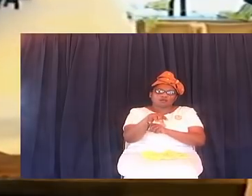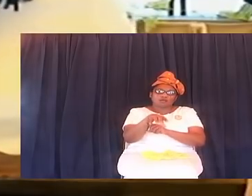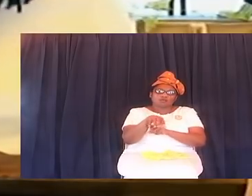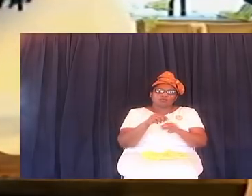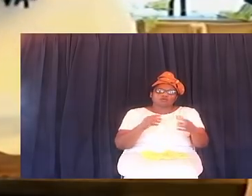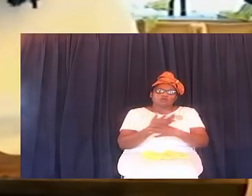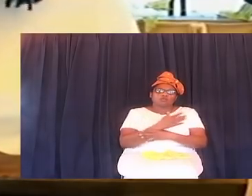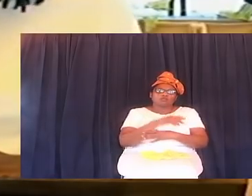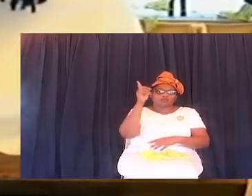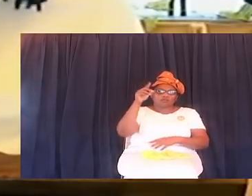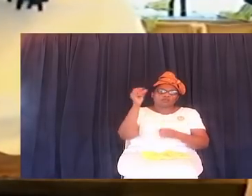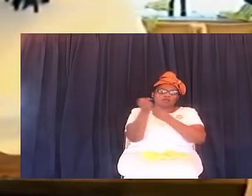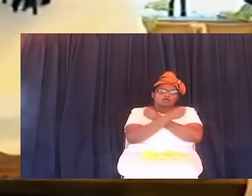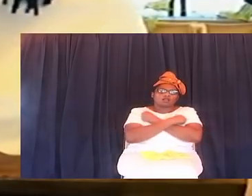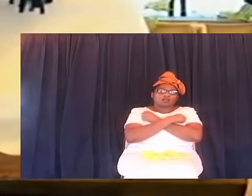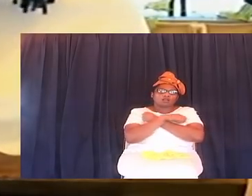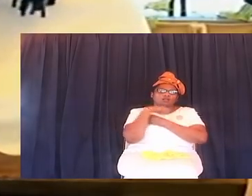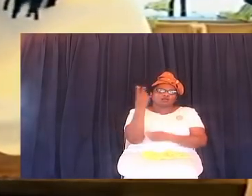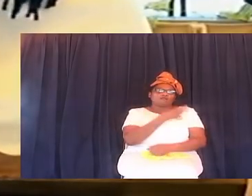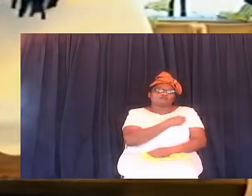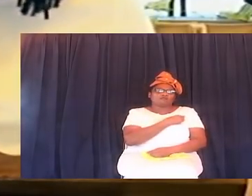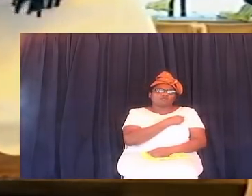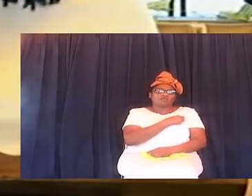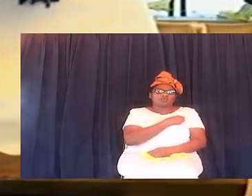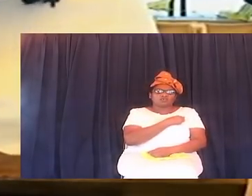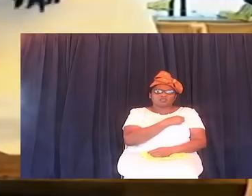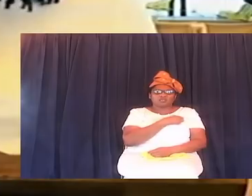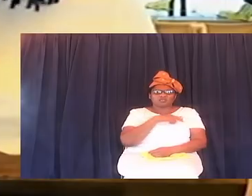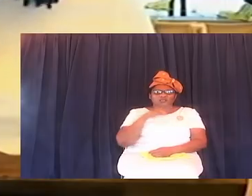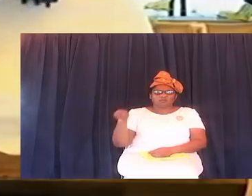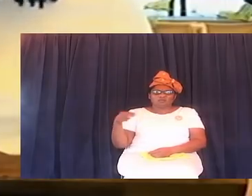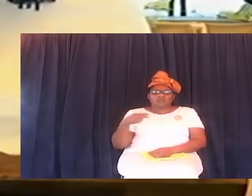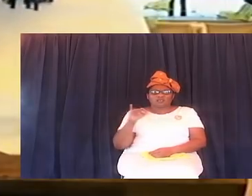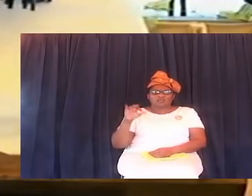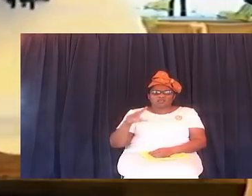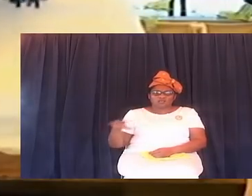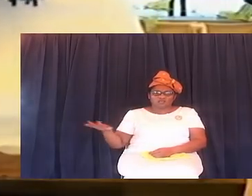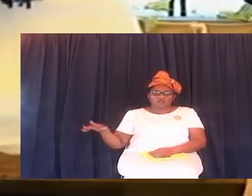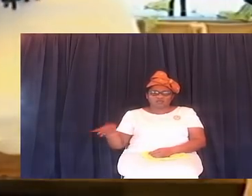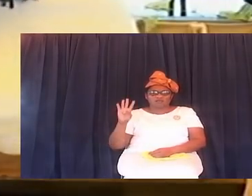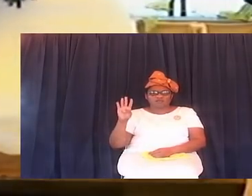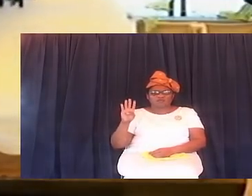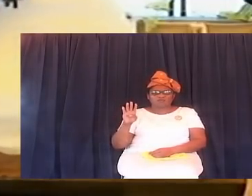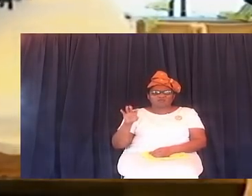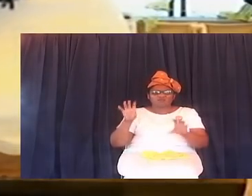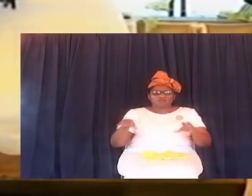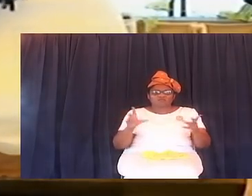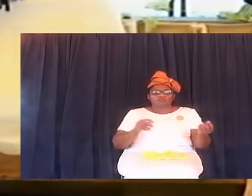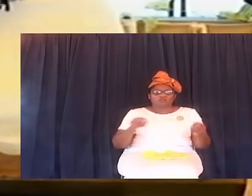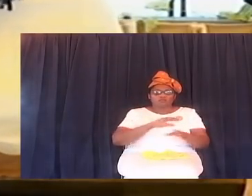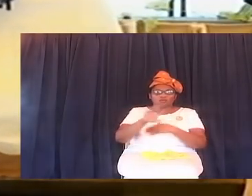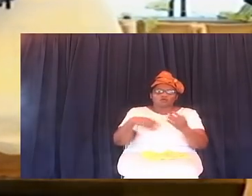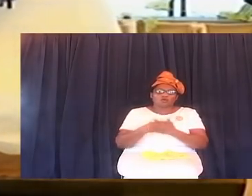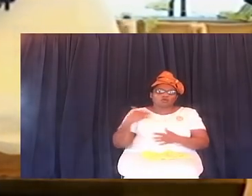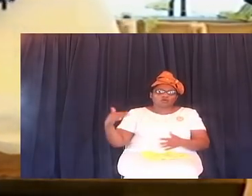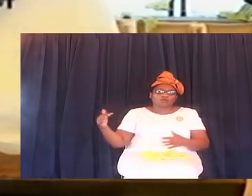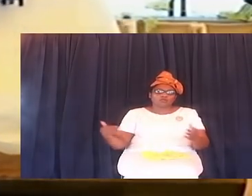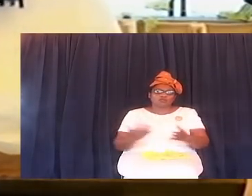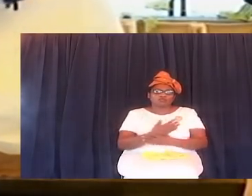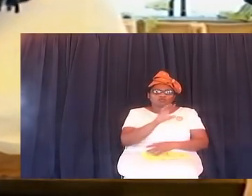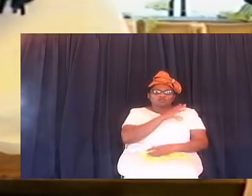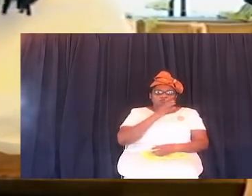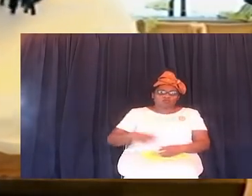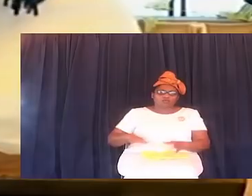us. Philippians 4 verse 13, I can do all things through Christ who strengthened me.